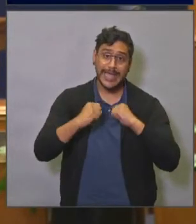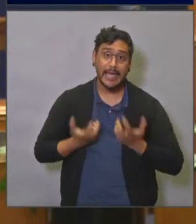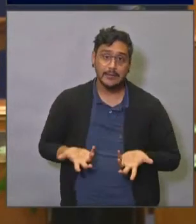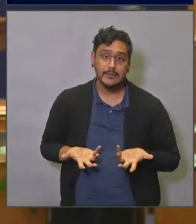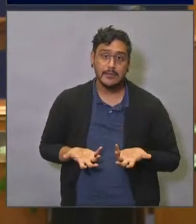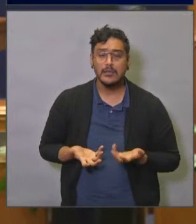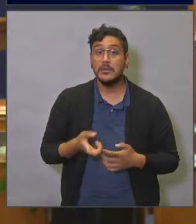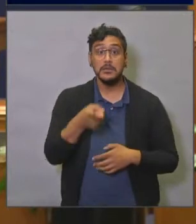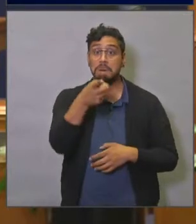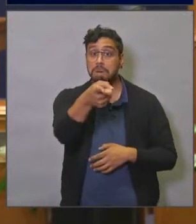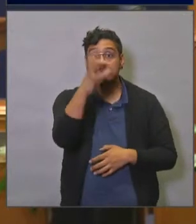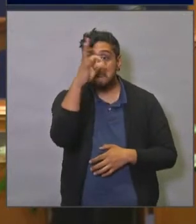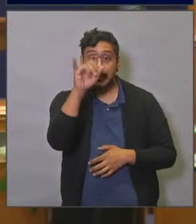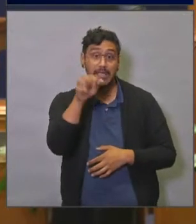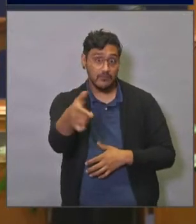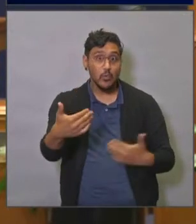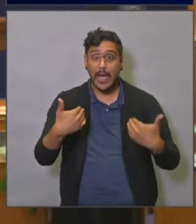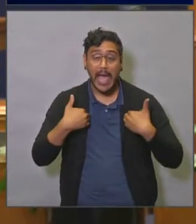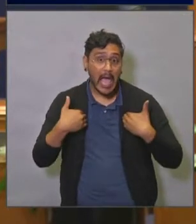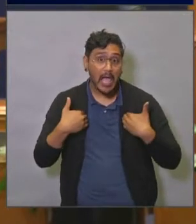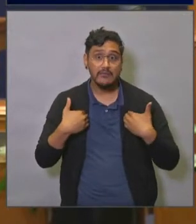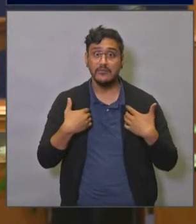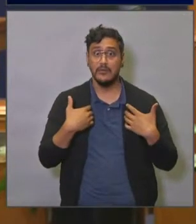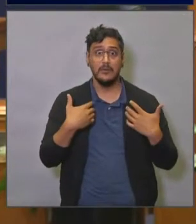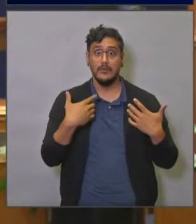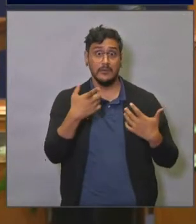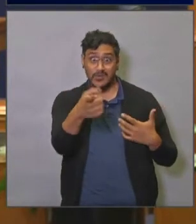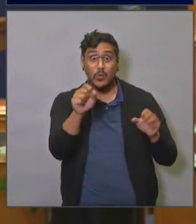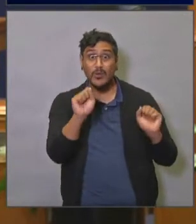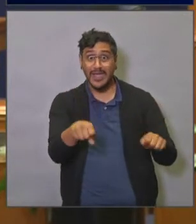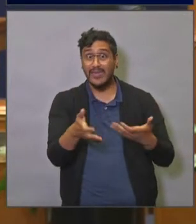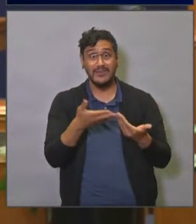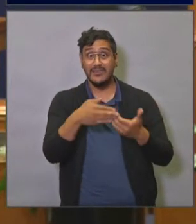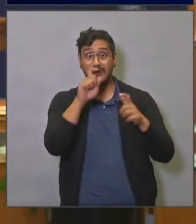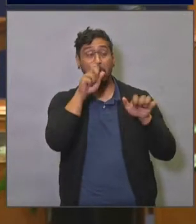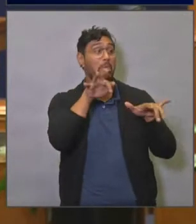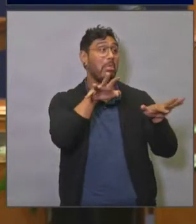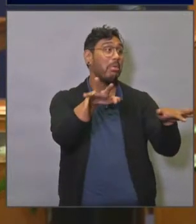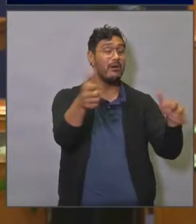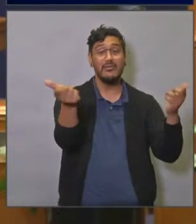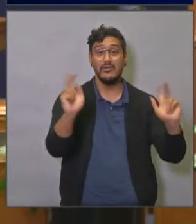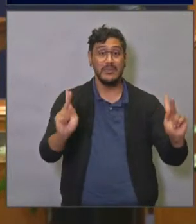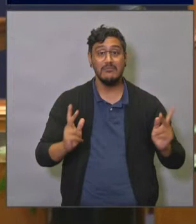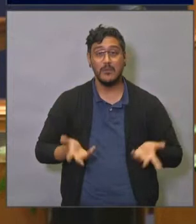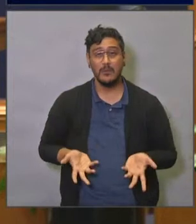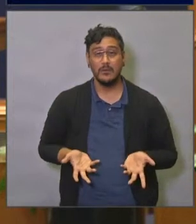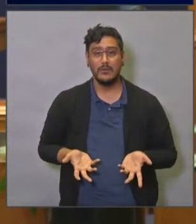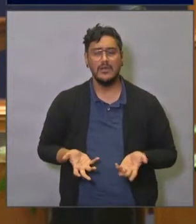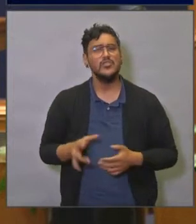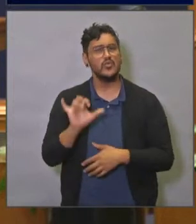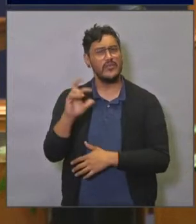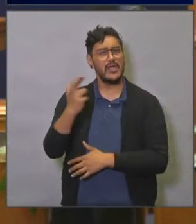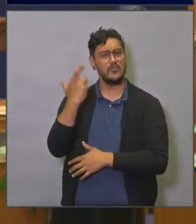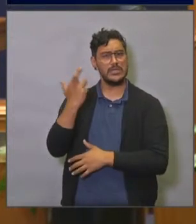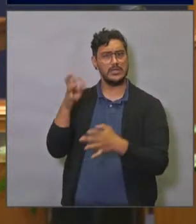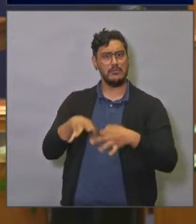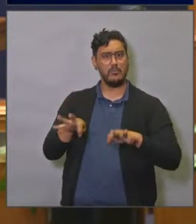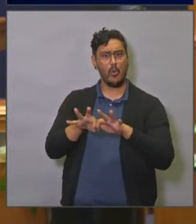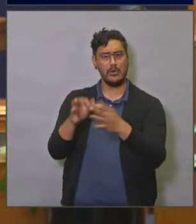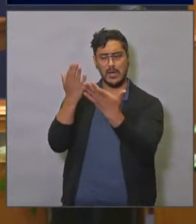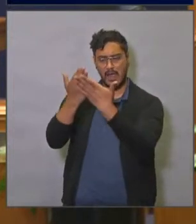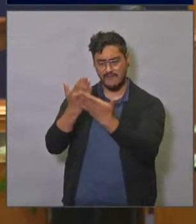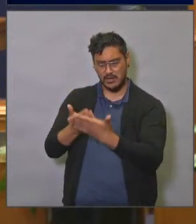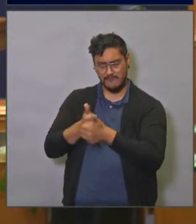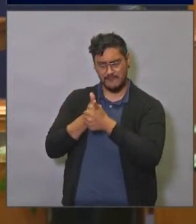virus and can transmit to others. So I think the more that we talk with people, the more that we see evidence, and we have over the course of this pandemic, that